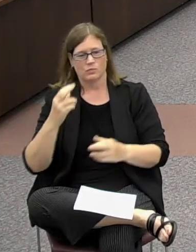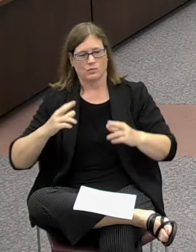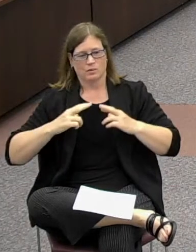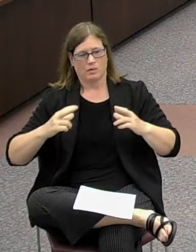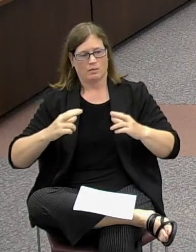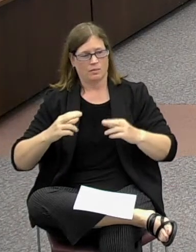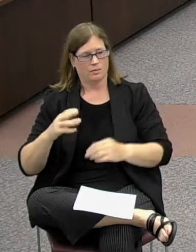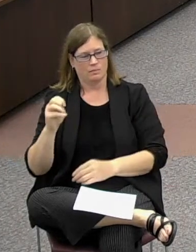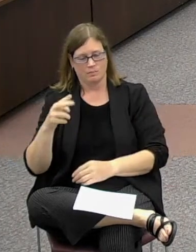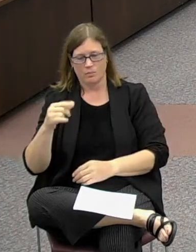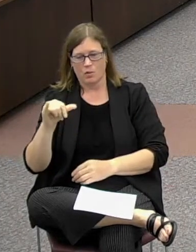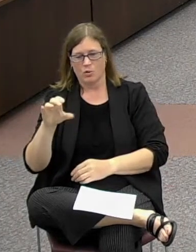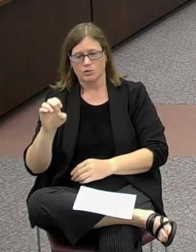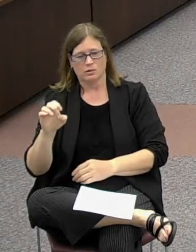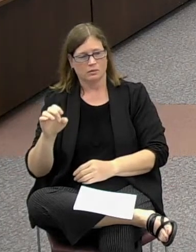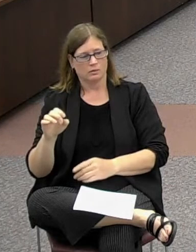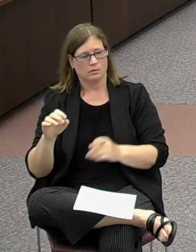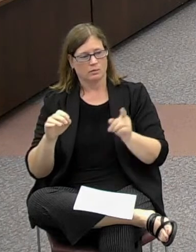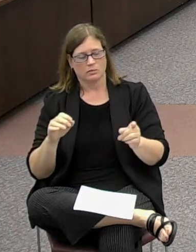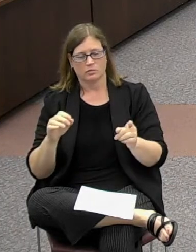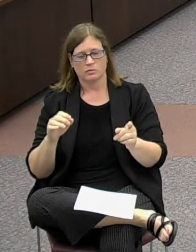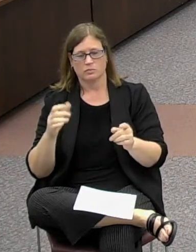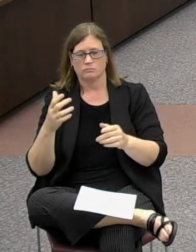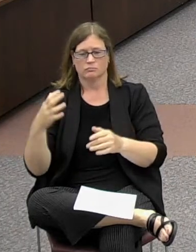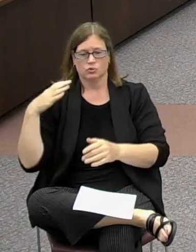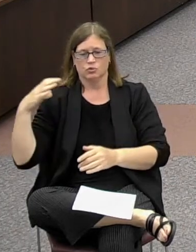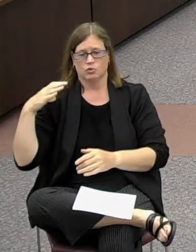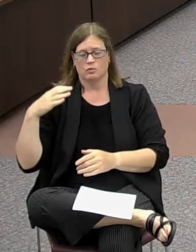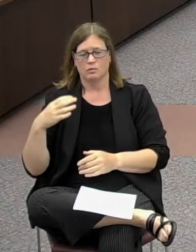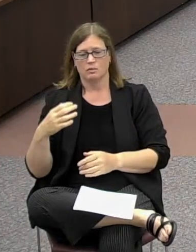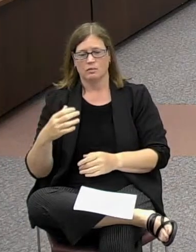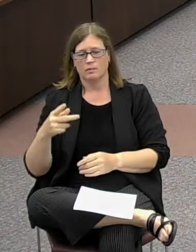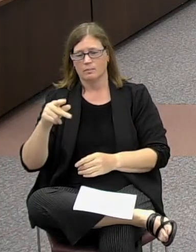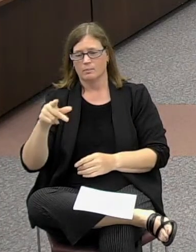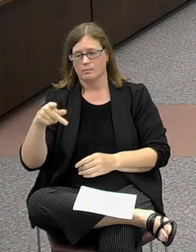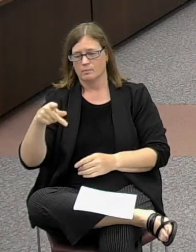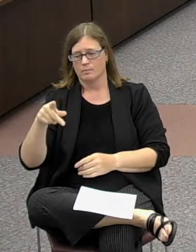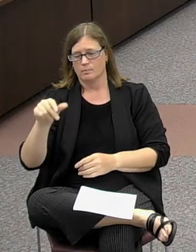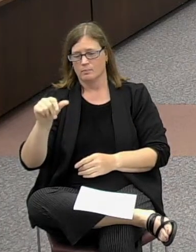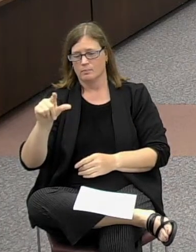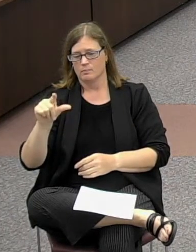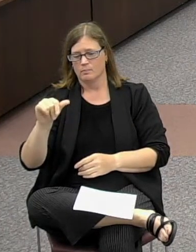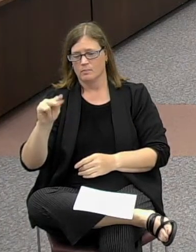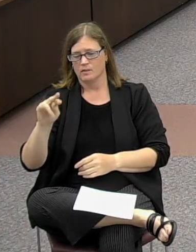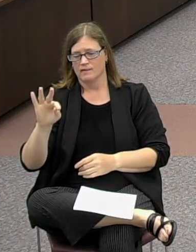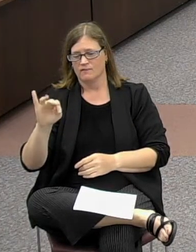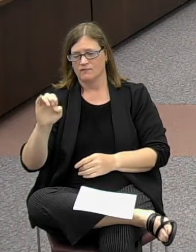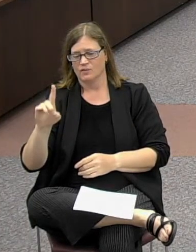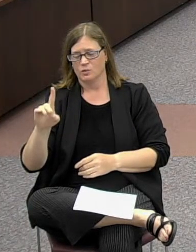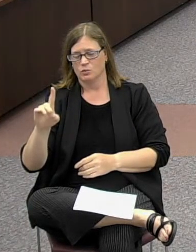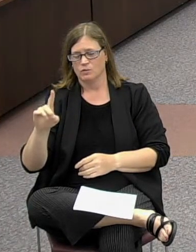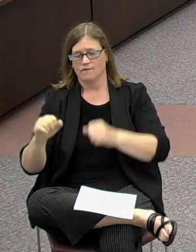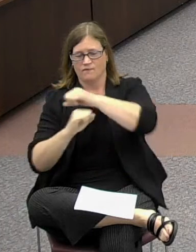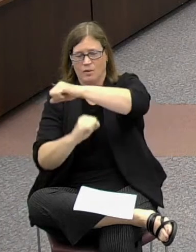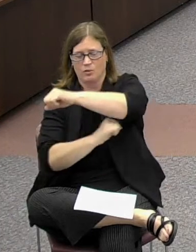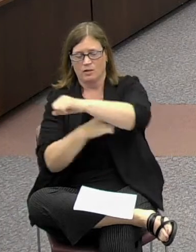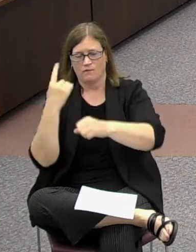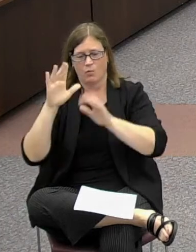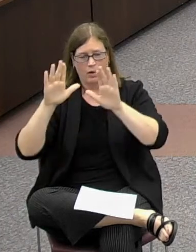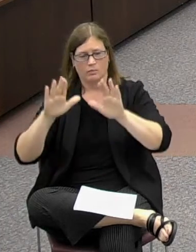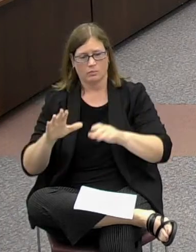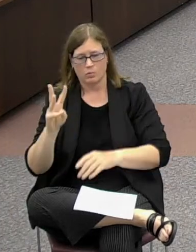Mrs. Margie Benucci, who also chairs the Plainfield Foundation for Excellence. She's here tonight to present the